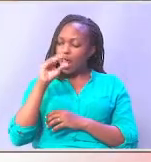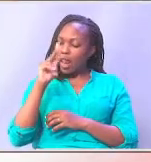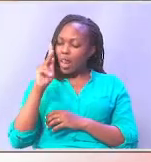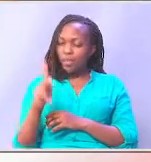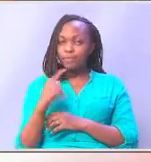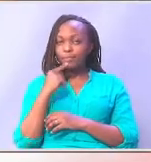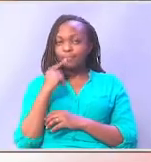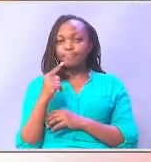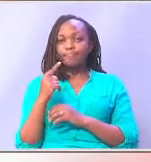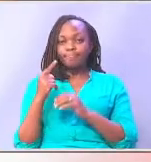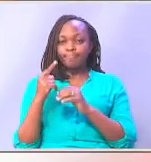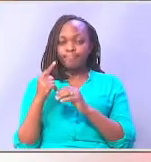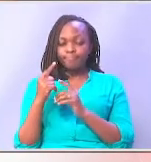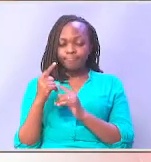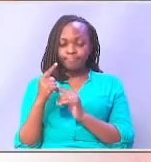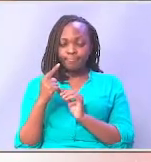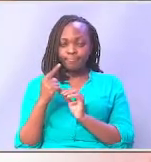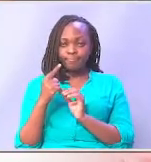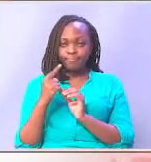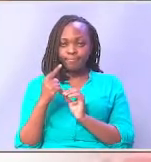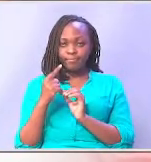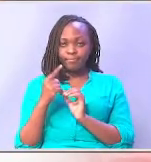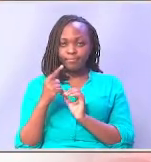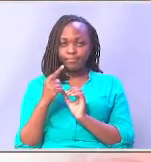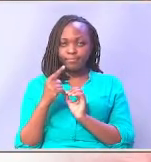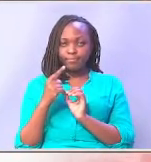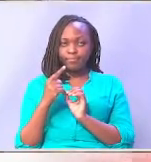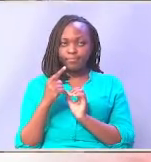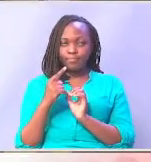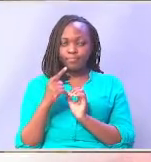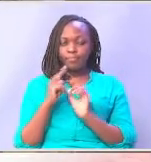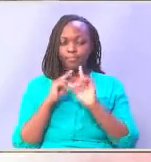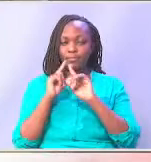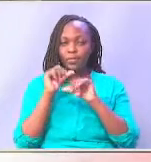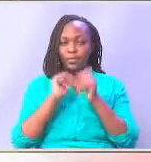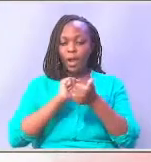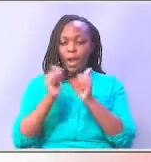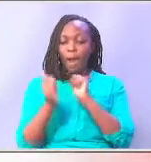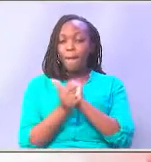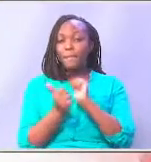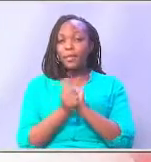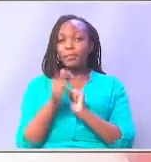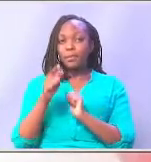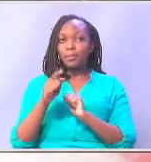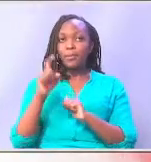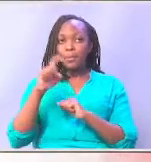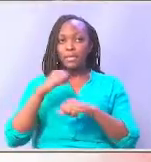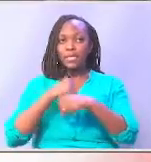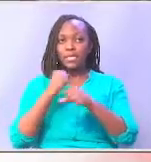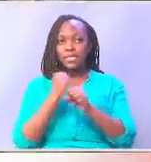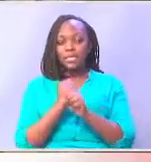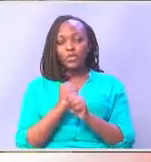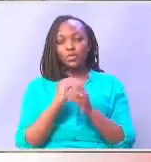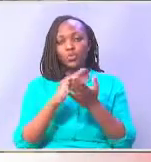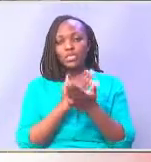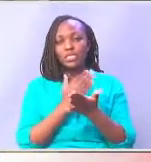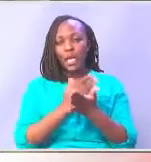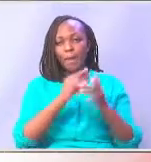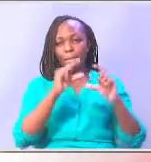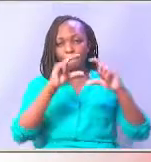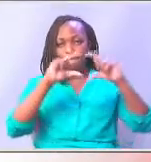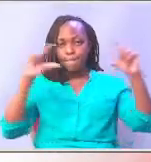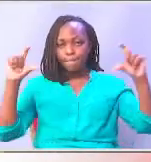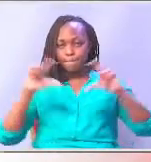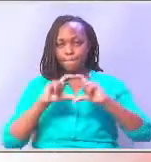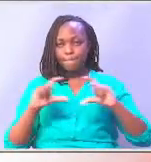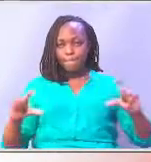Assemblies Forum, through its chair Ndegwa Wahome, opines that amendment ought to be undertaken on some clauses, especially on giving